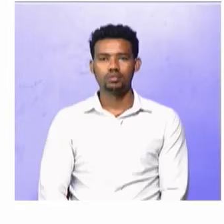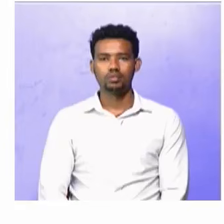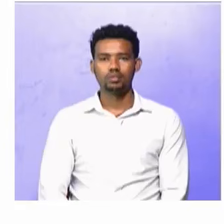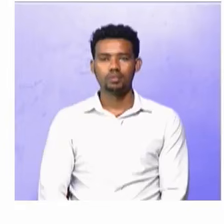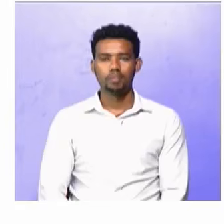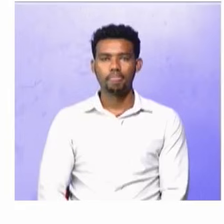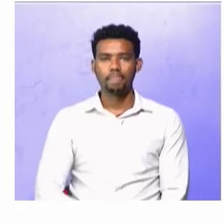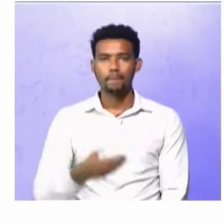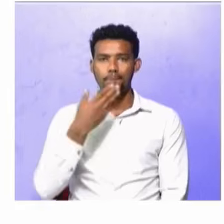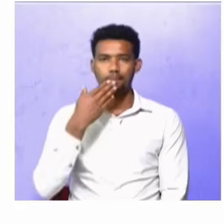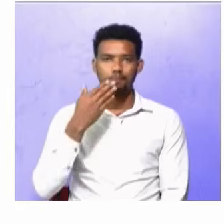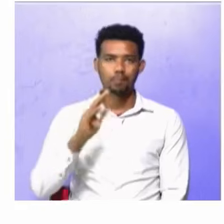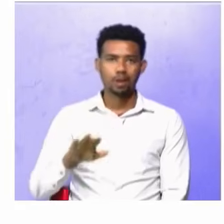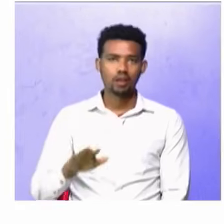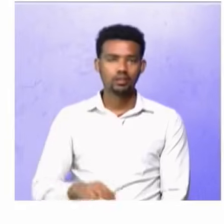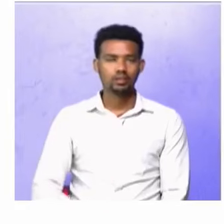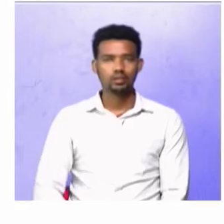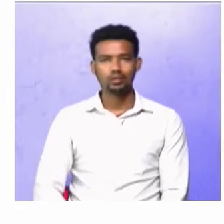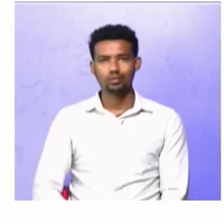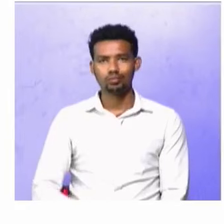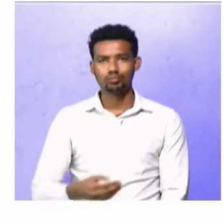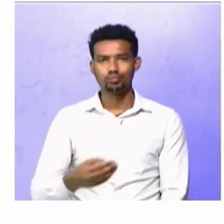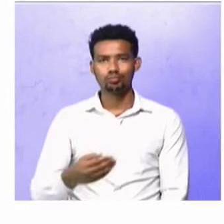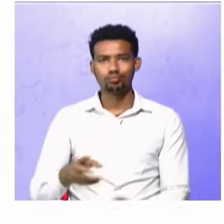Here is bad, worse.